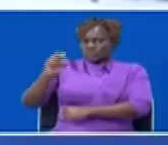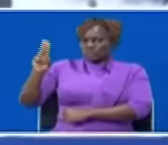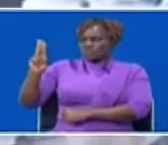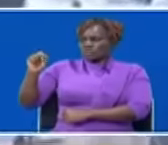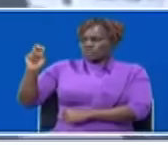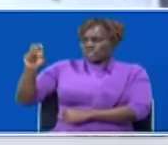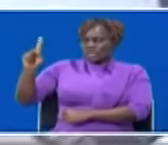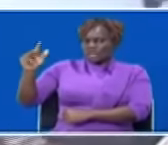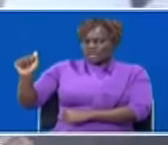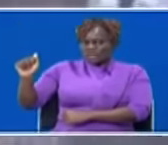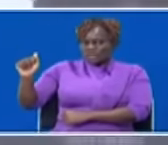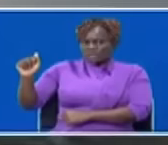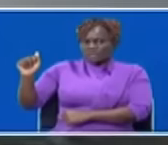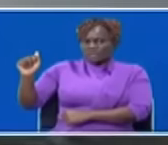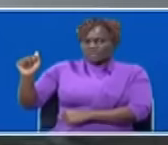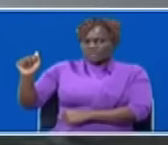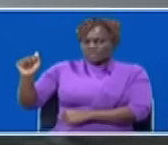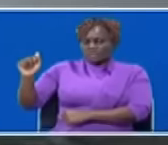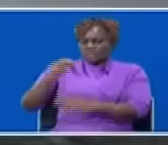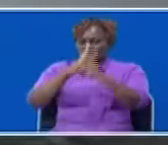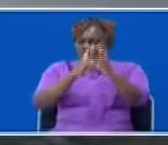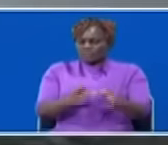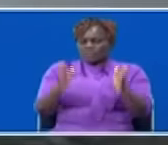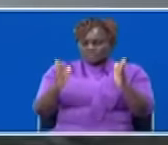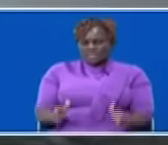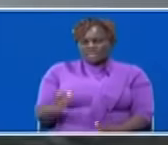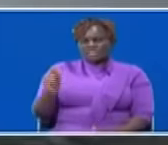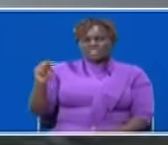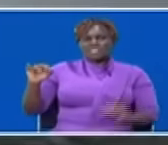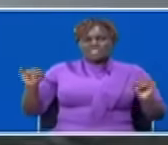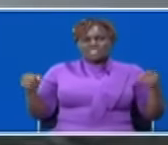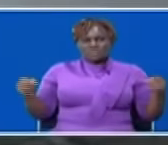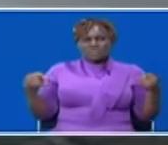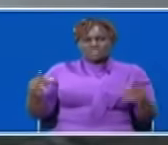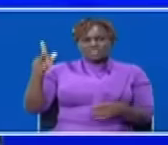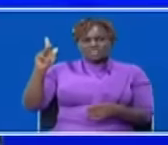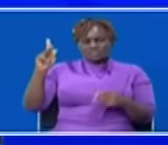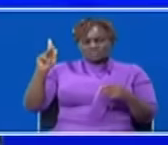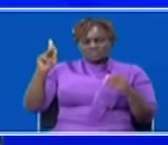Nyamagwa Mixed and Omobera Secondary School. Fred Muturi, KTN News, Kisii.